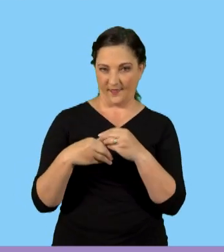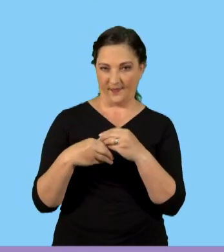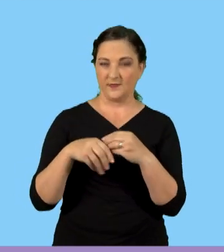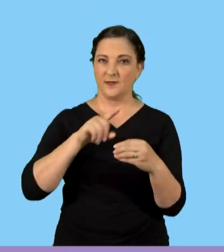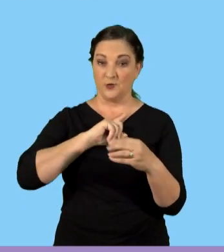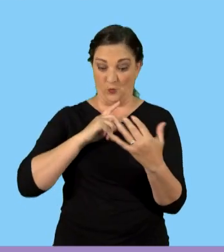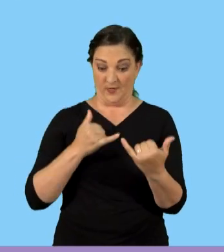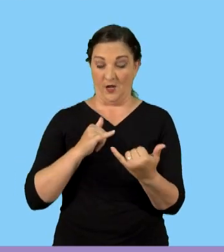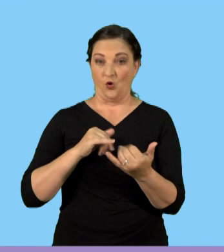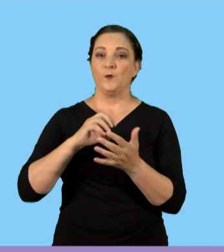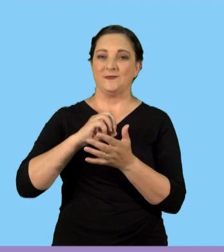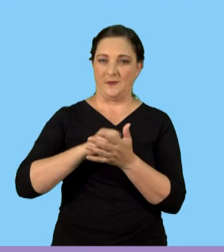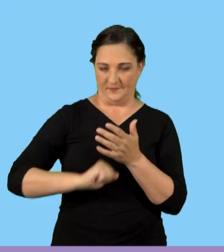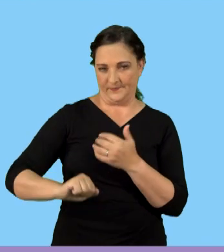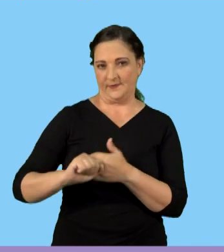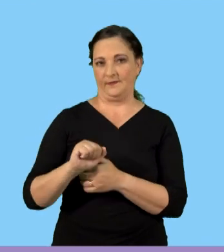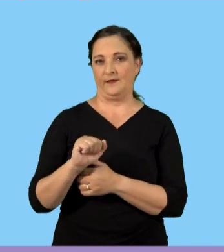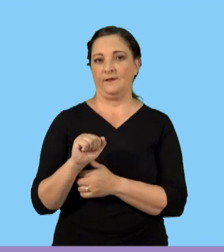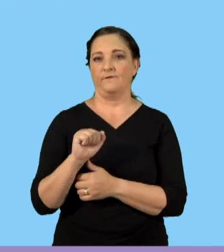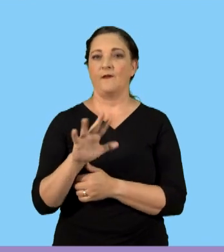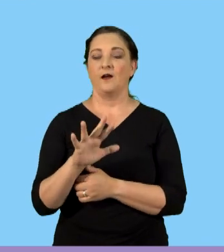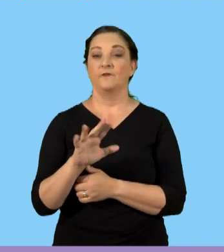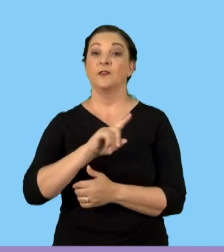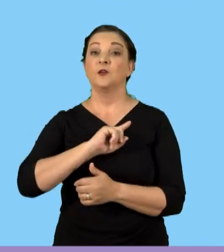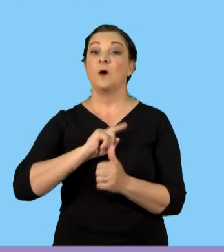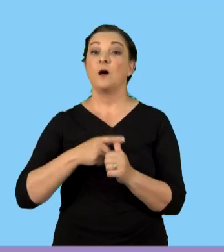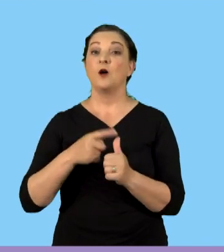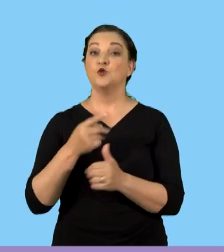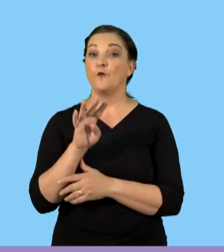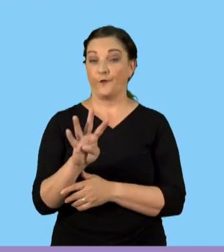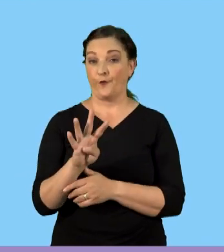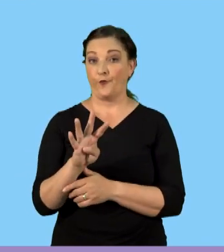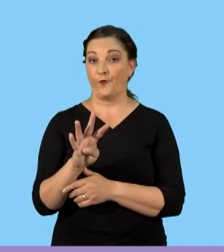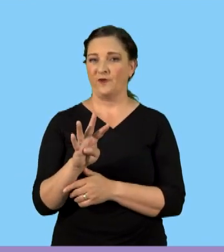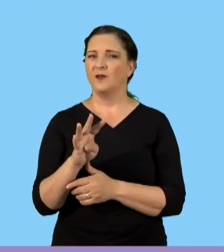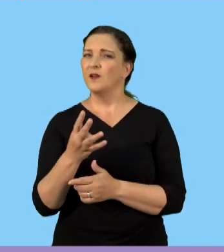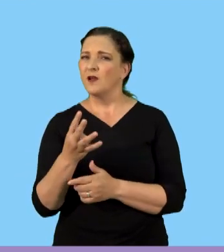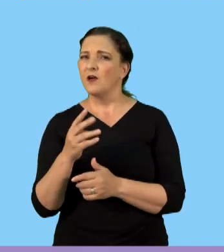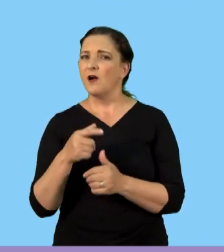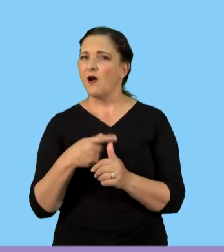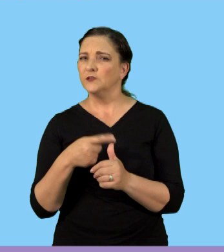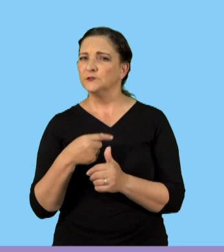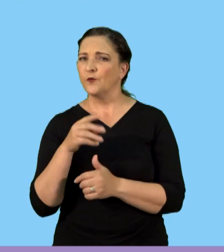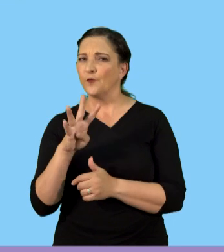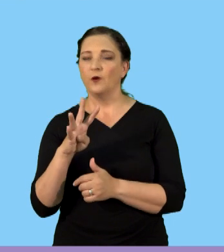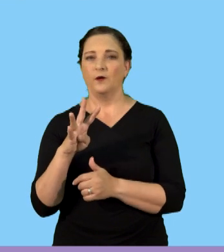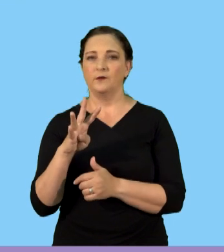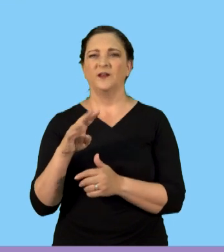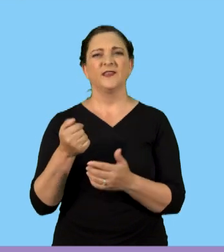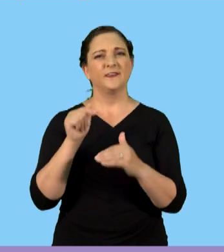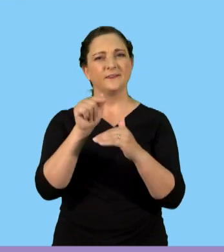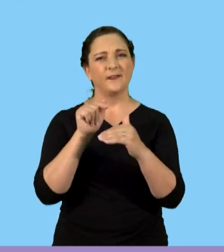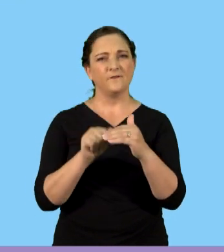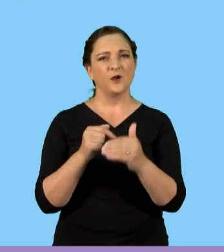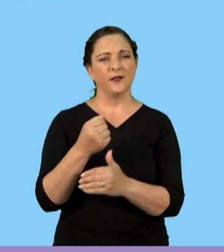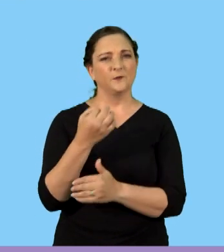to subtract that 5. That is going to give us a 4. And then we know that for us to get 4, a value was divided by 3.